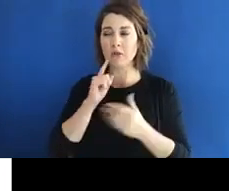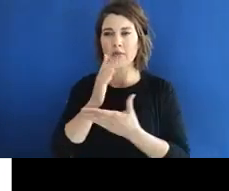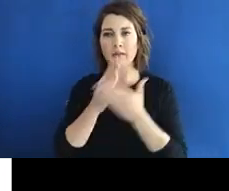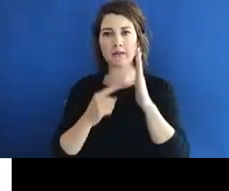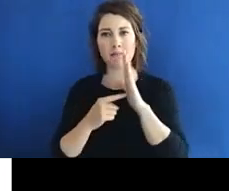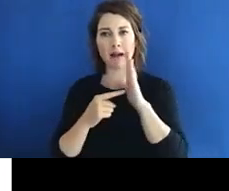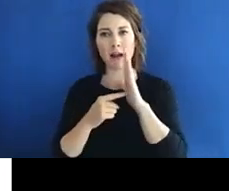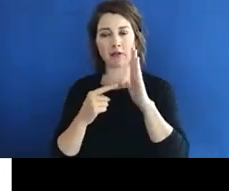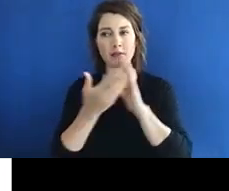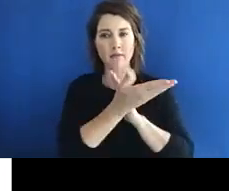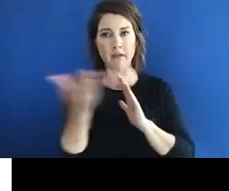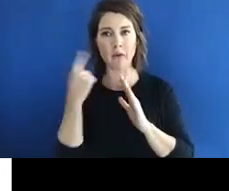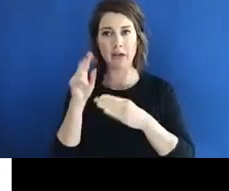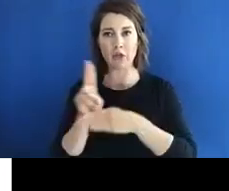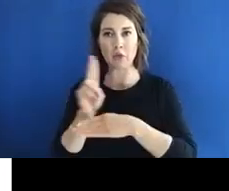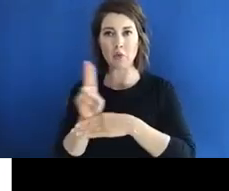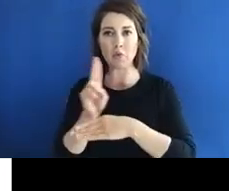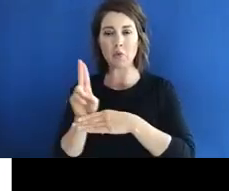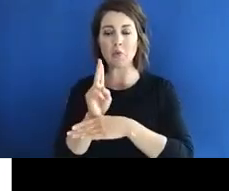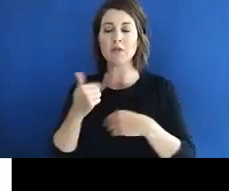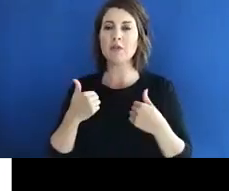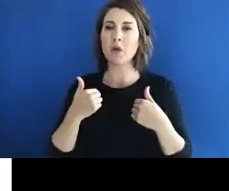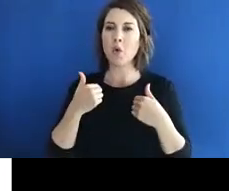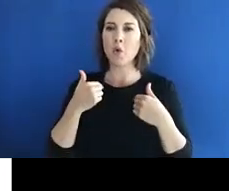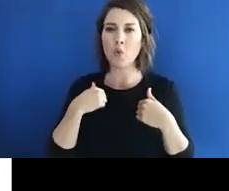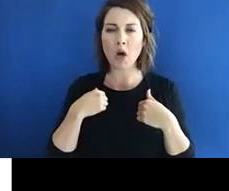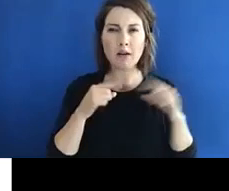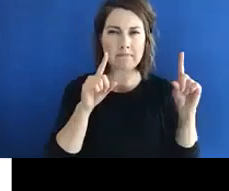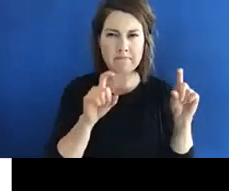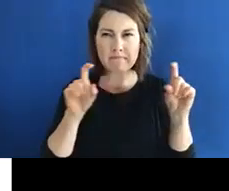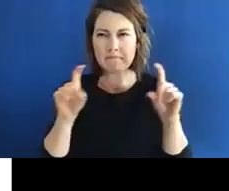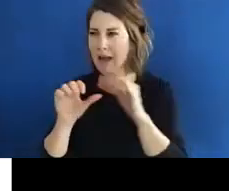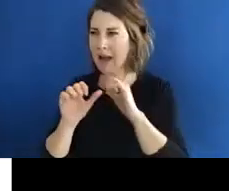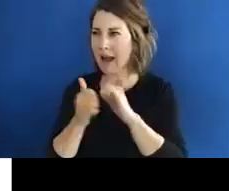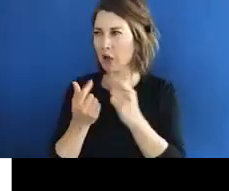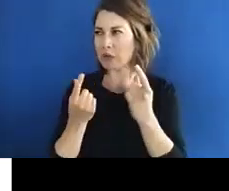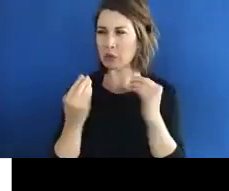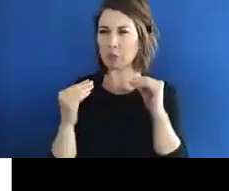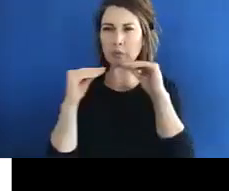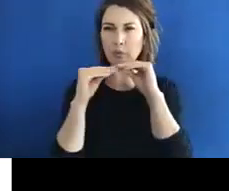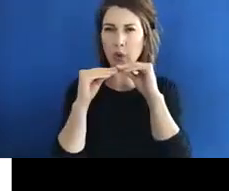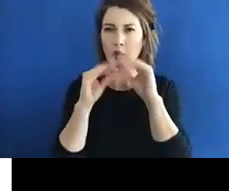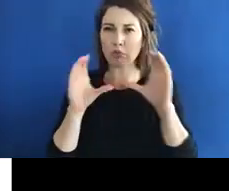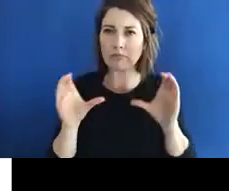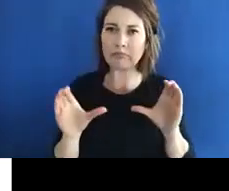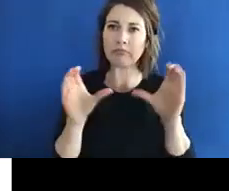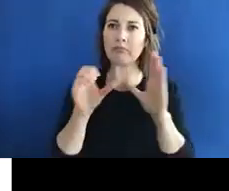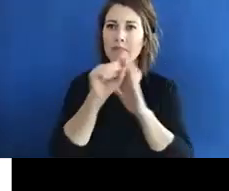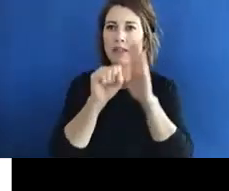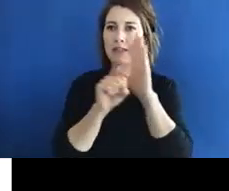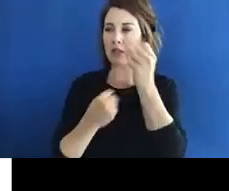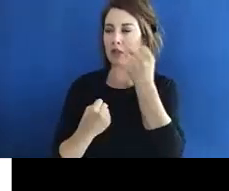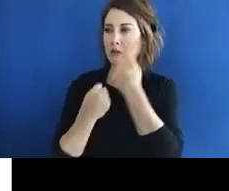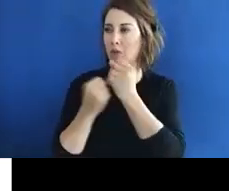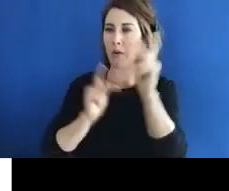quality employment. So we're exploring how we might do more to encourage states to support individuals, not just in that first